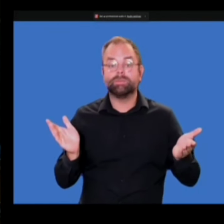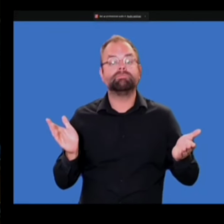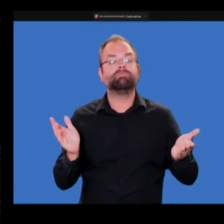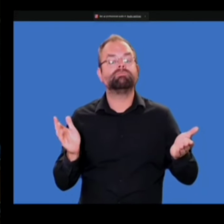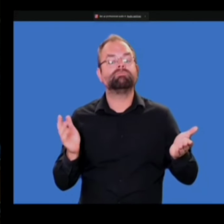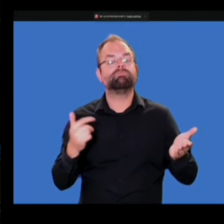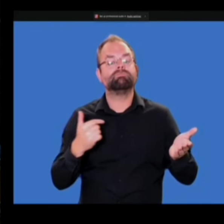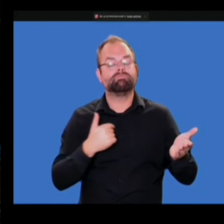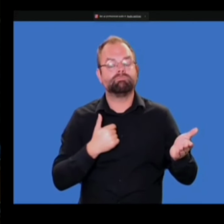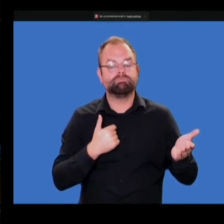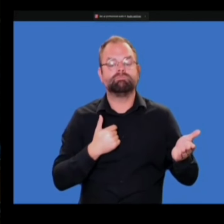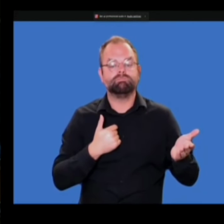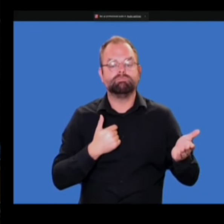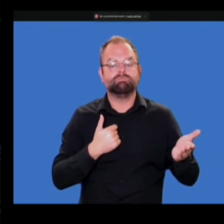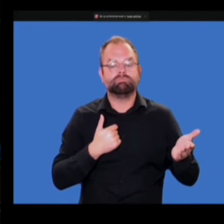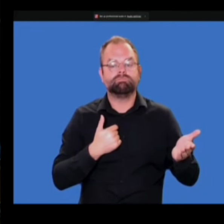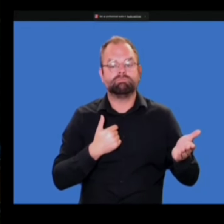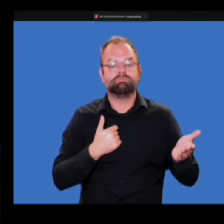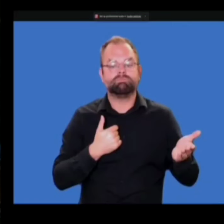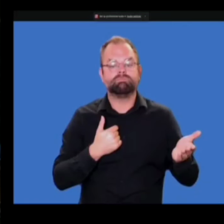dialogue.